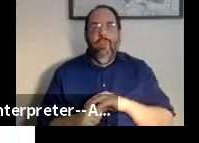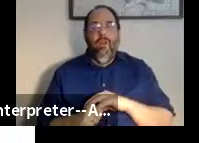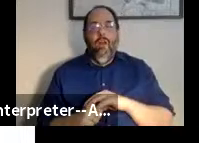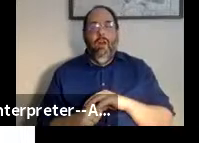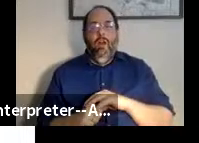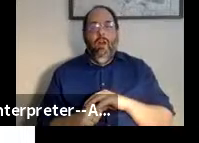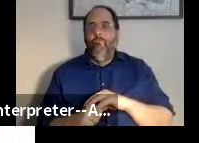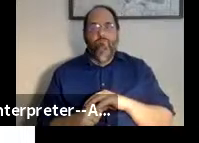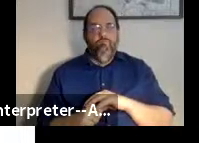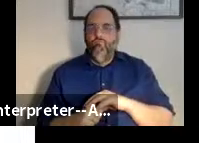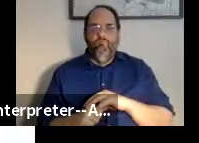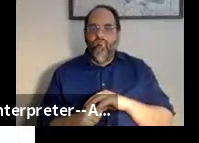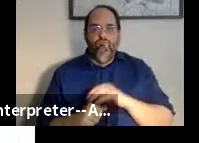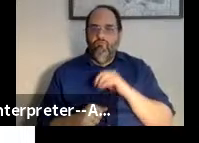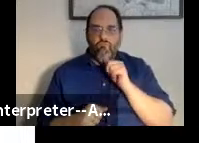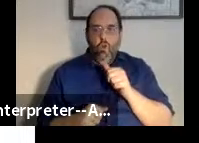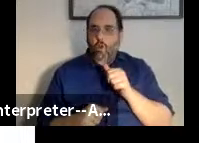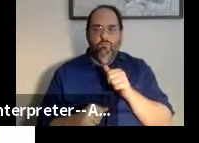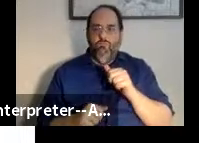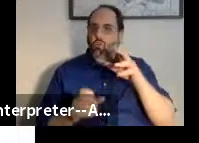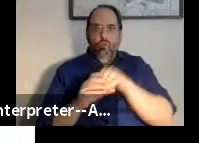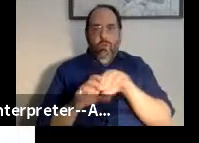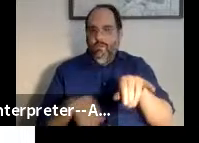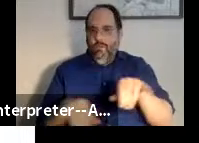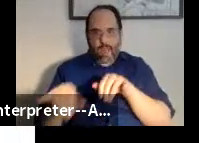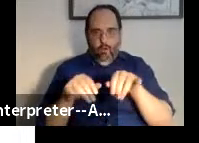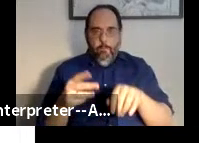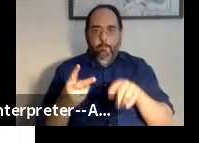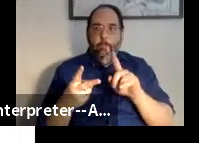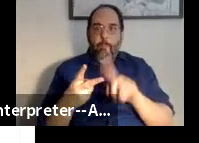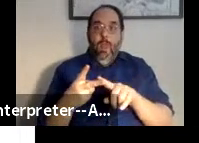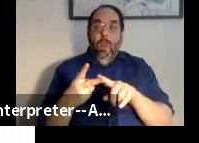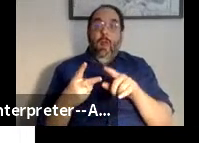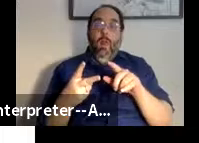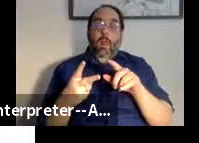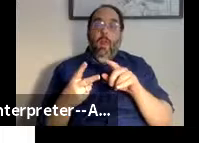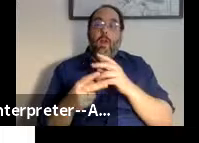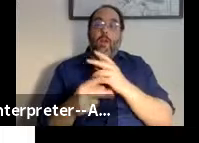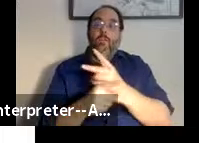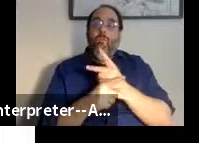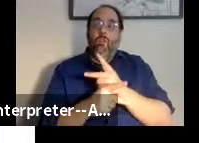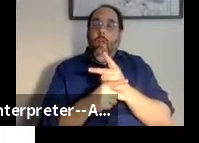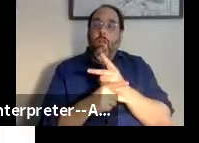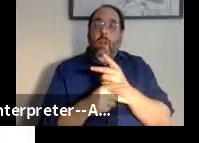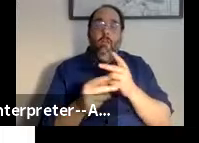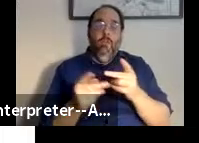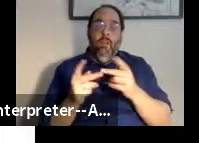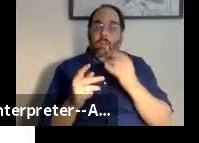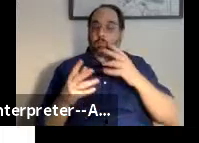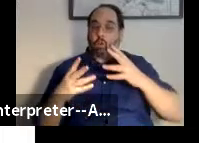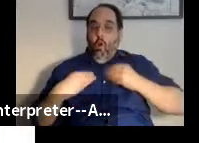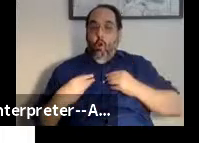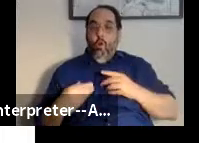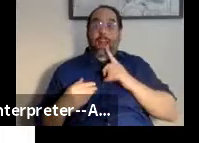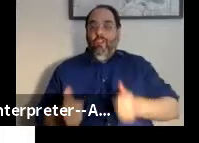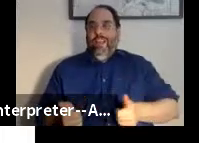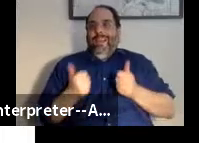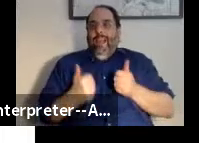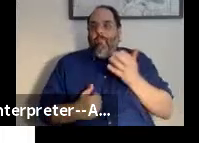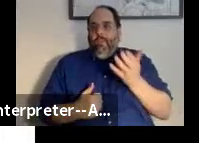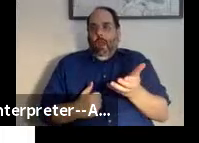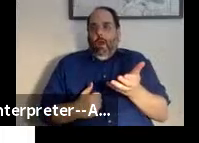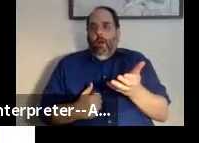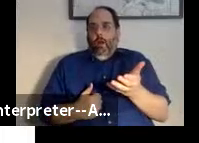are not specifically addressed in the standard. And also those childcare facilities where the proprietor actually